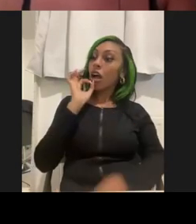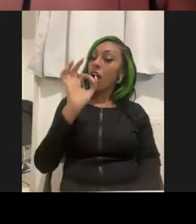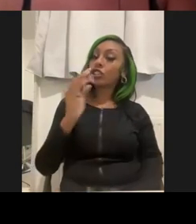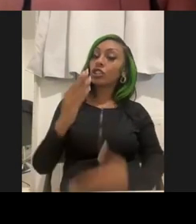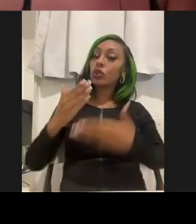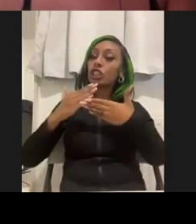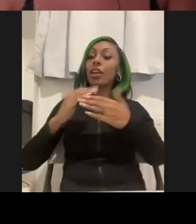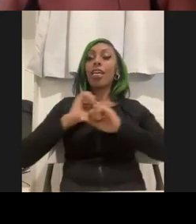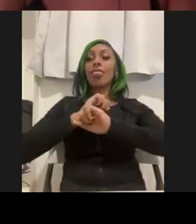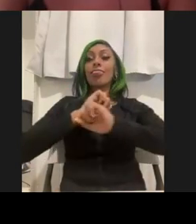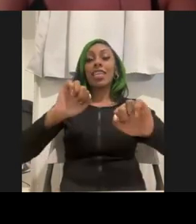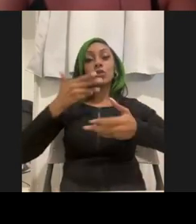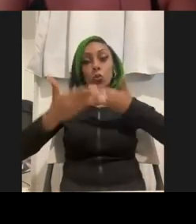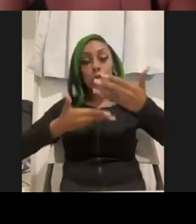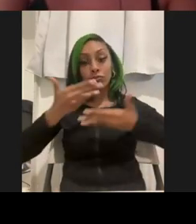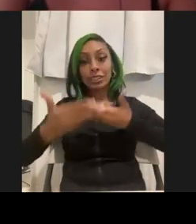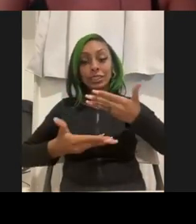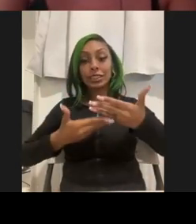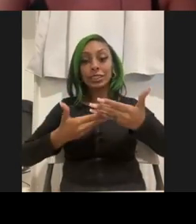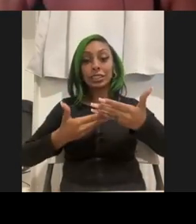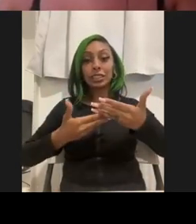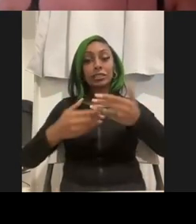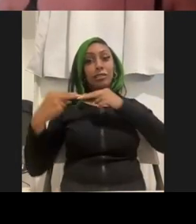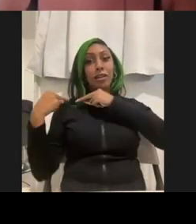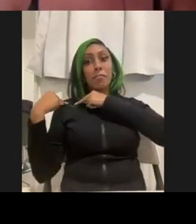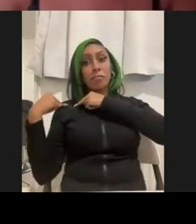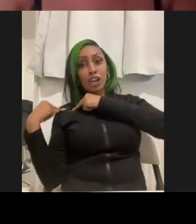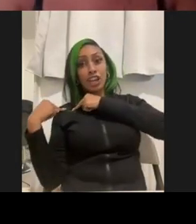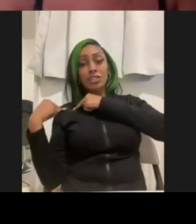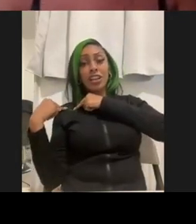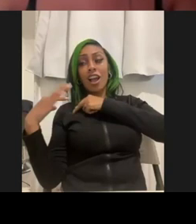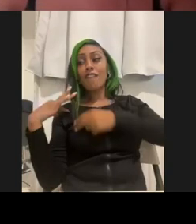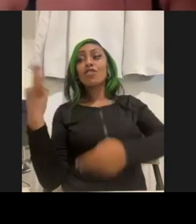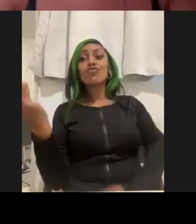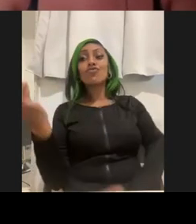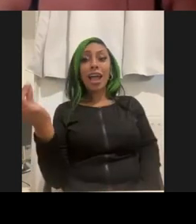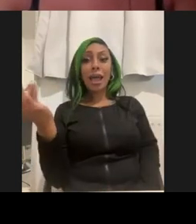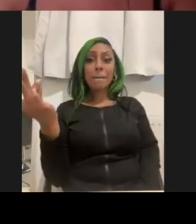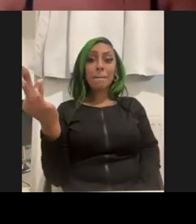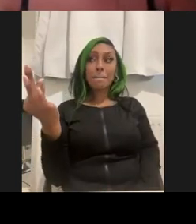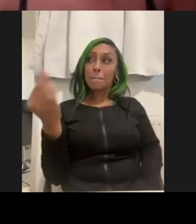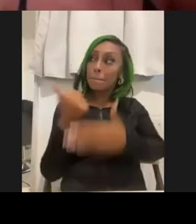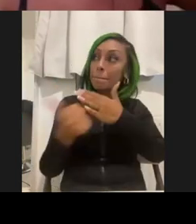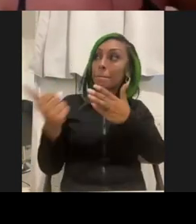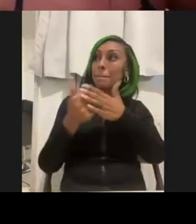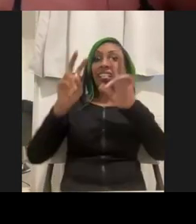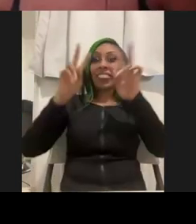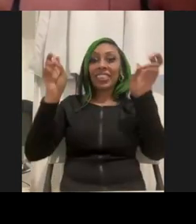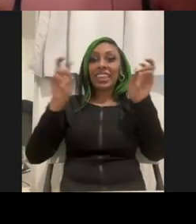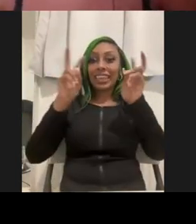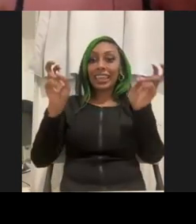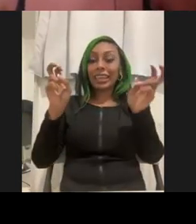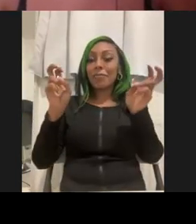stories. Because although the burden of representation is a prominent theme, it is also often